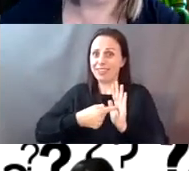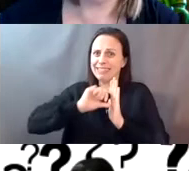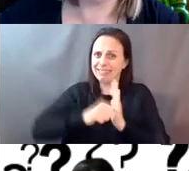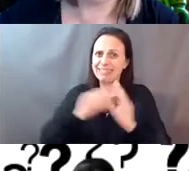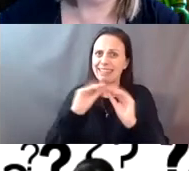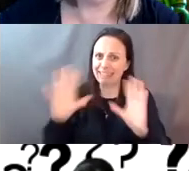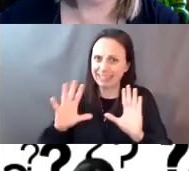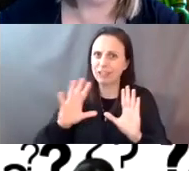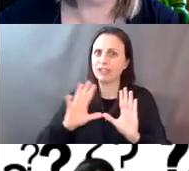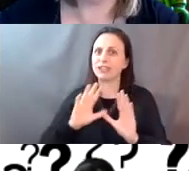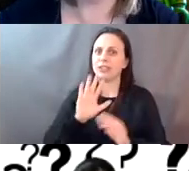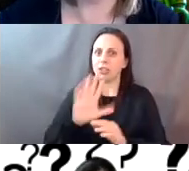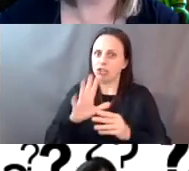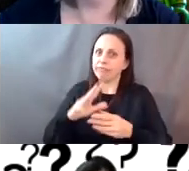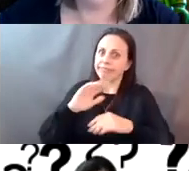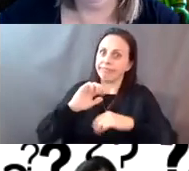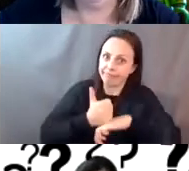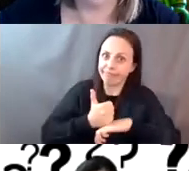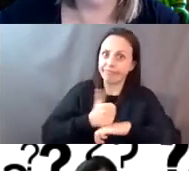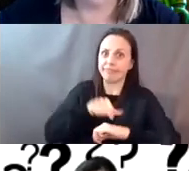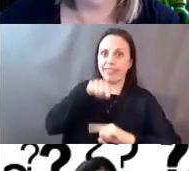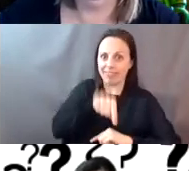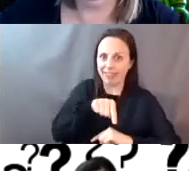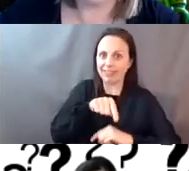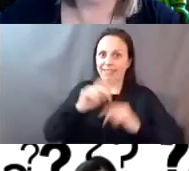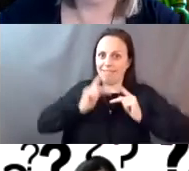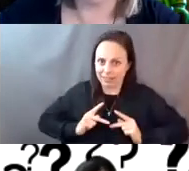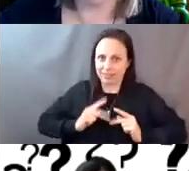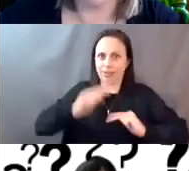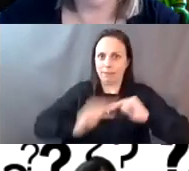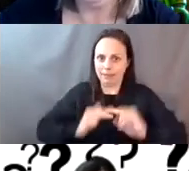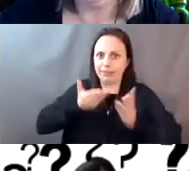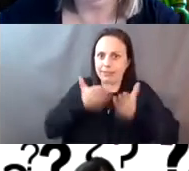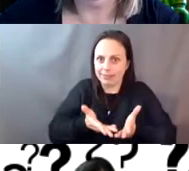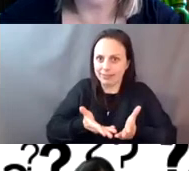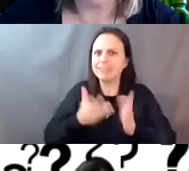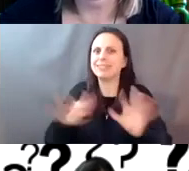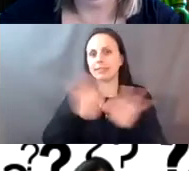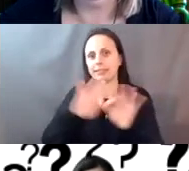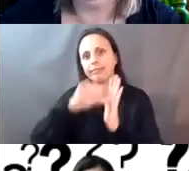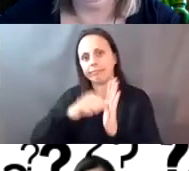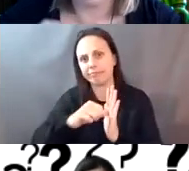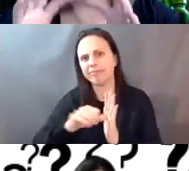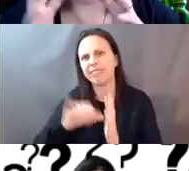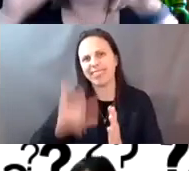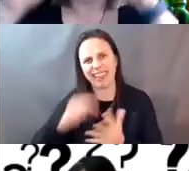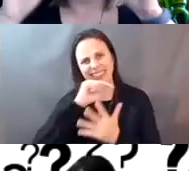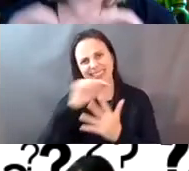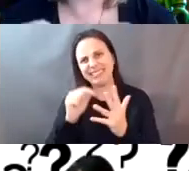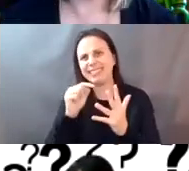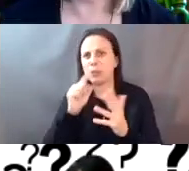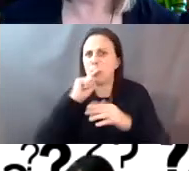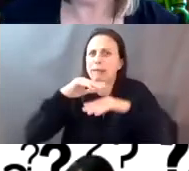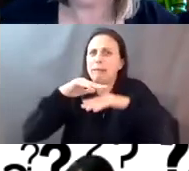clear, that's that you're grounded in this physical place. That's really important. Those are very, very light